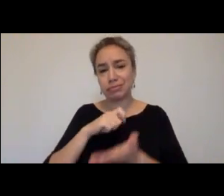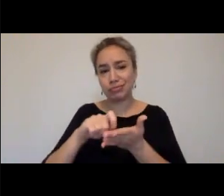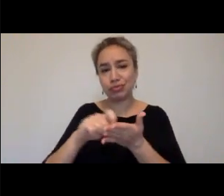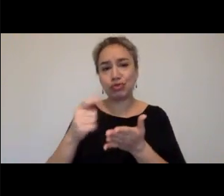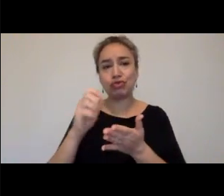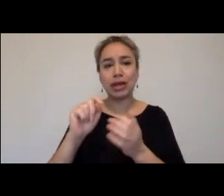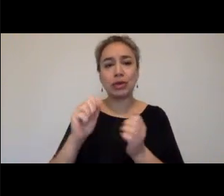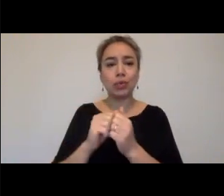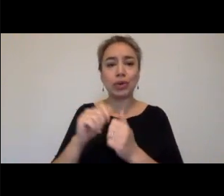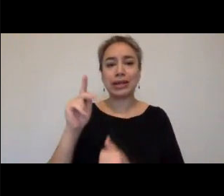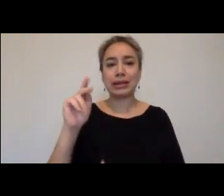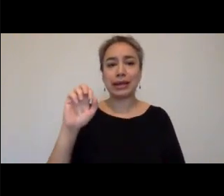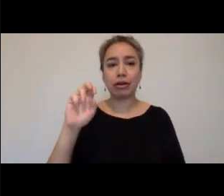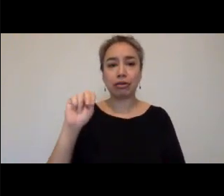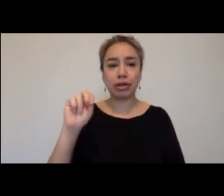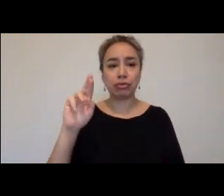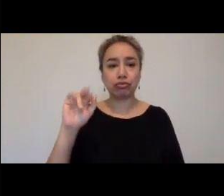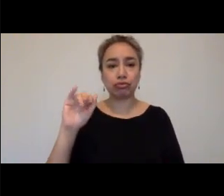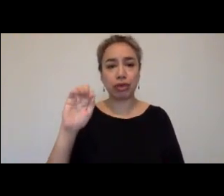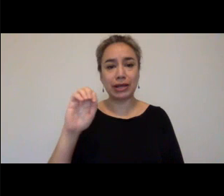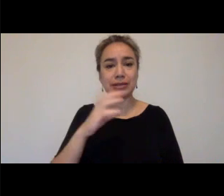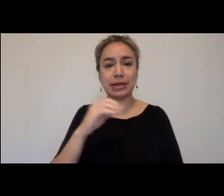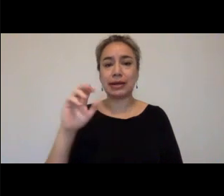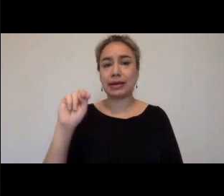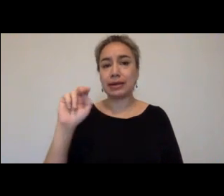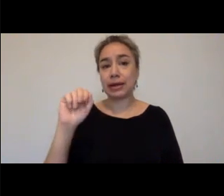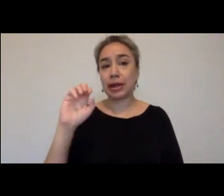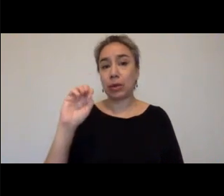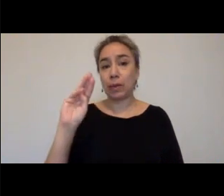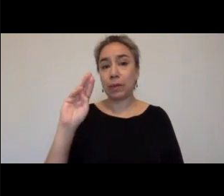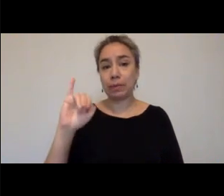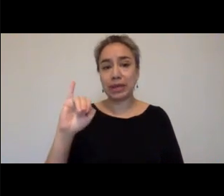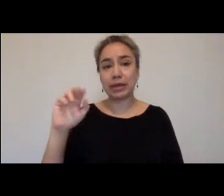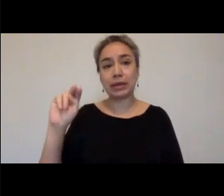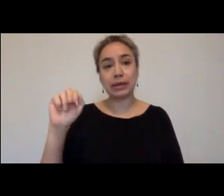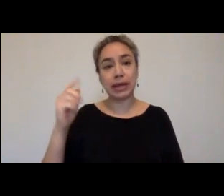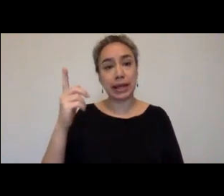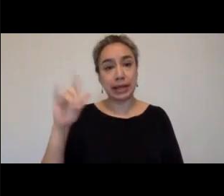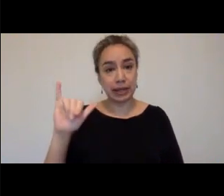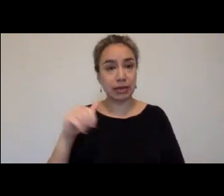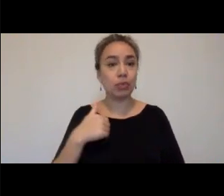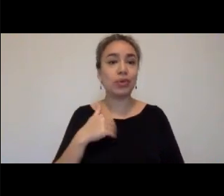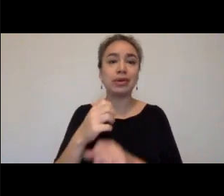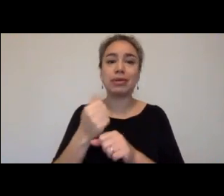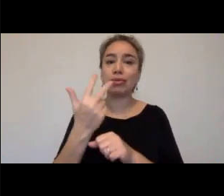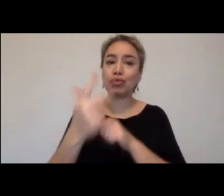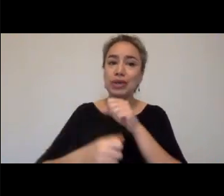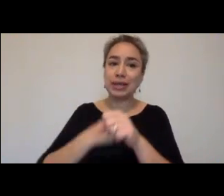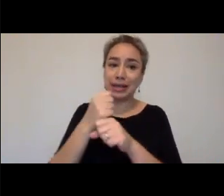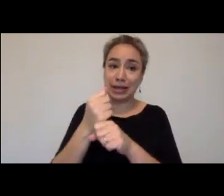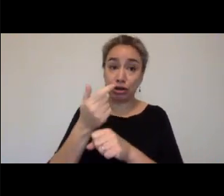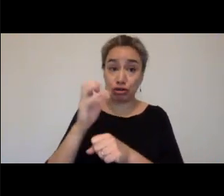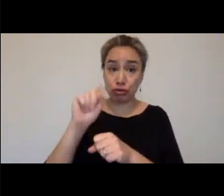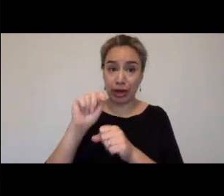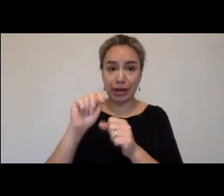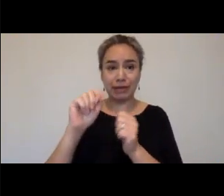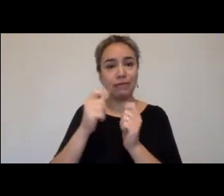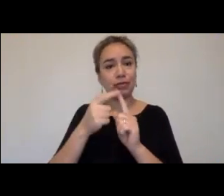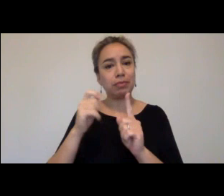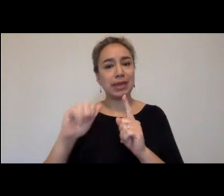and Naomi Nagy, and we got a 3-year grant through this Learning and Education Advancement Fund.